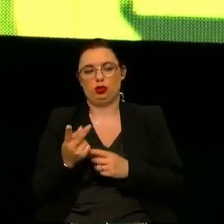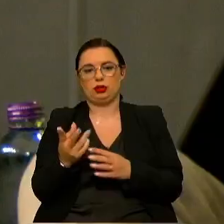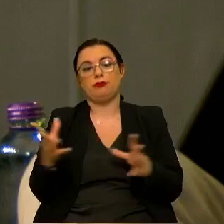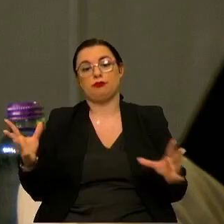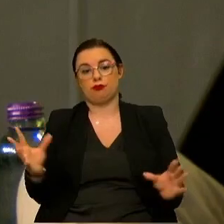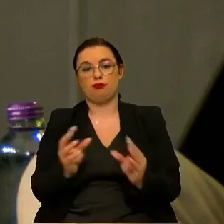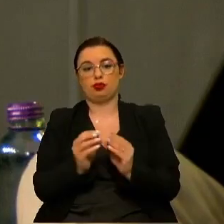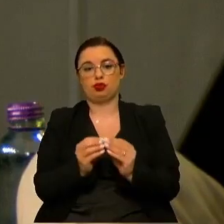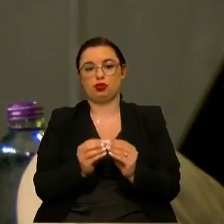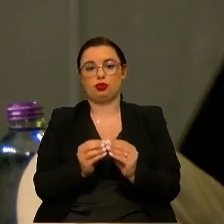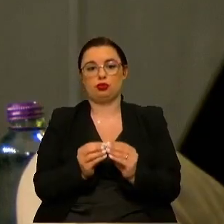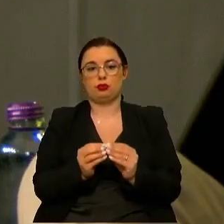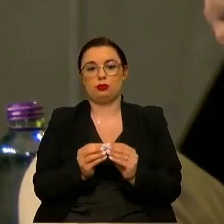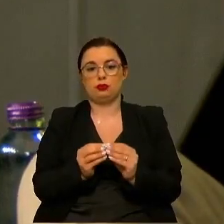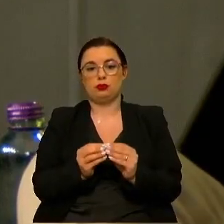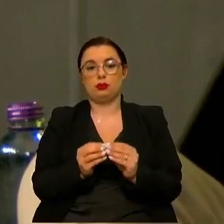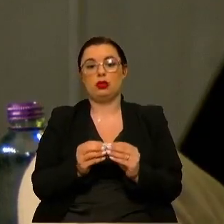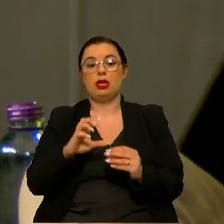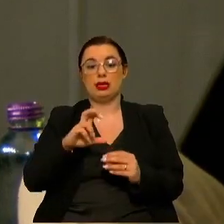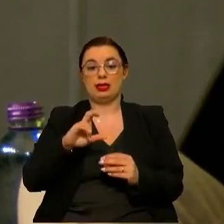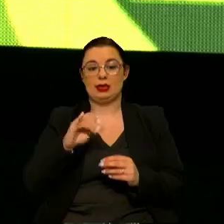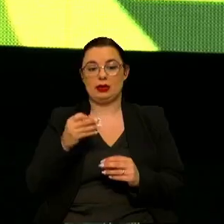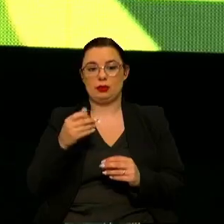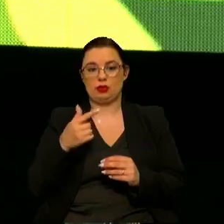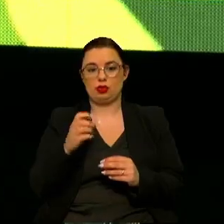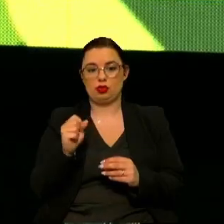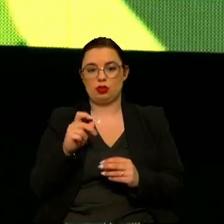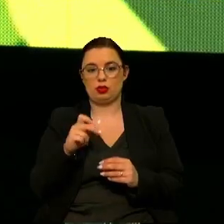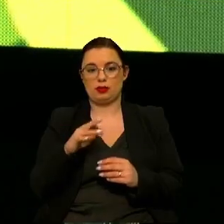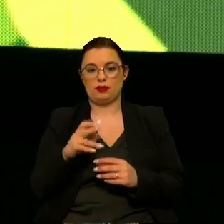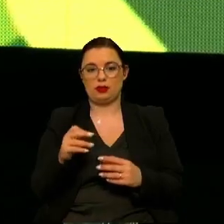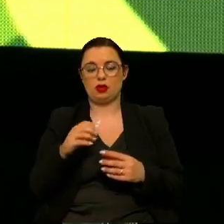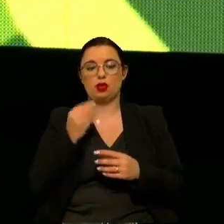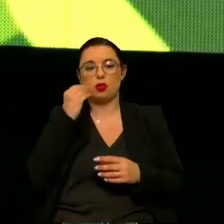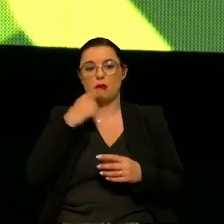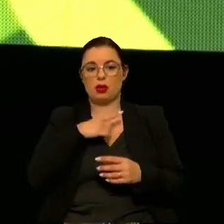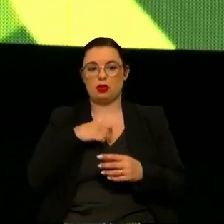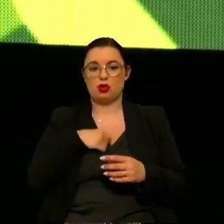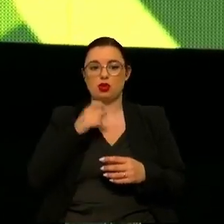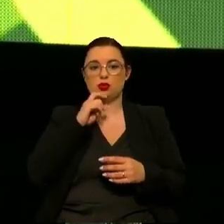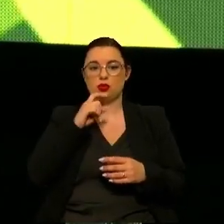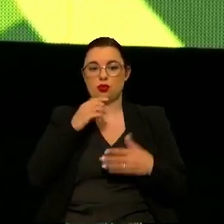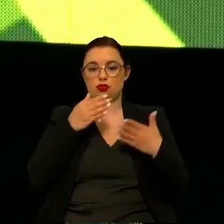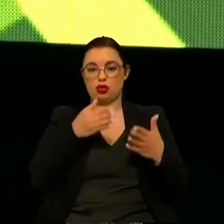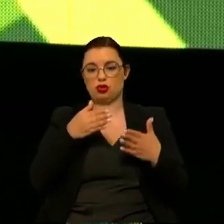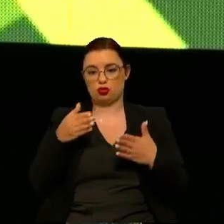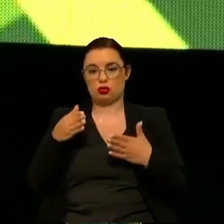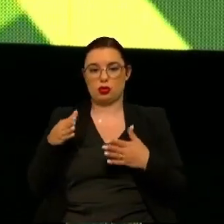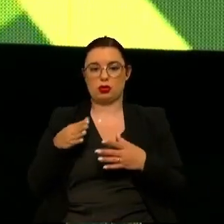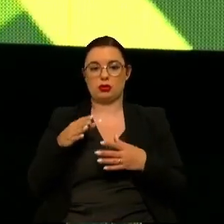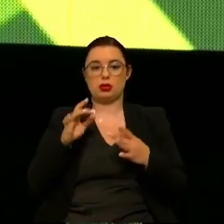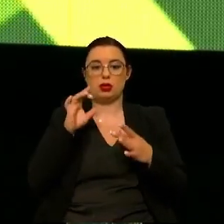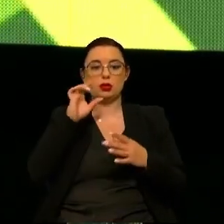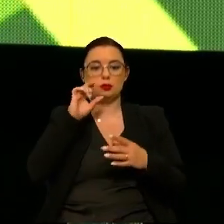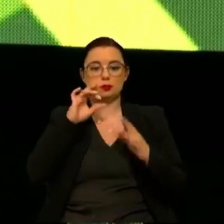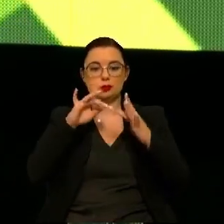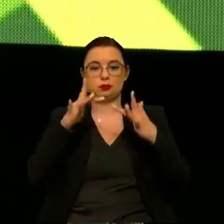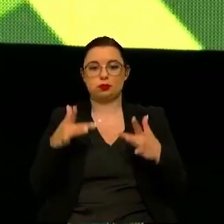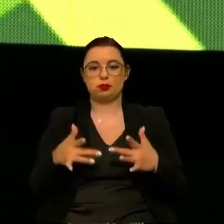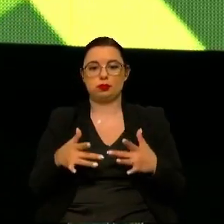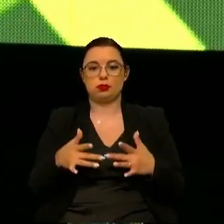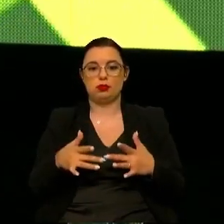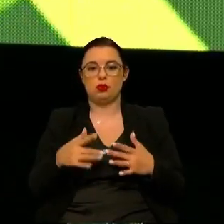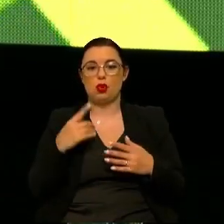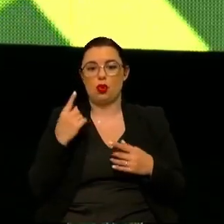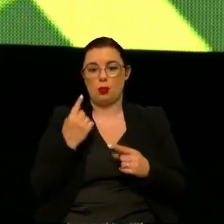scope. These are two missions. And cryptography, just to give you an example, and how it can help in